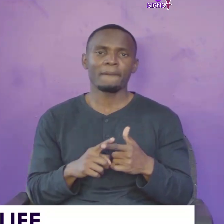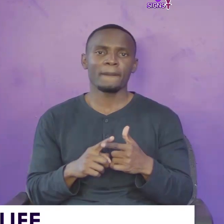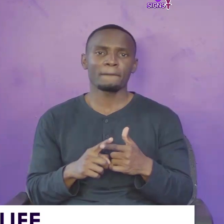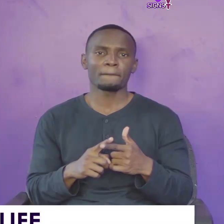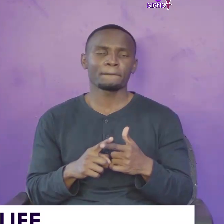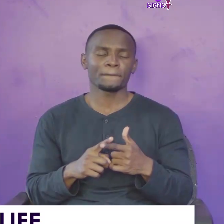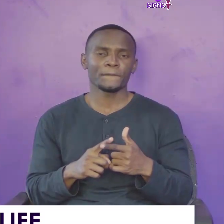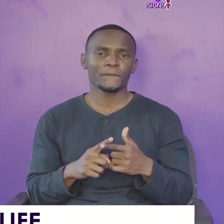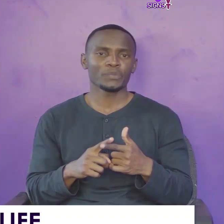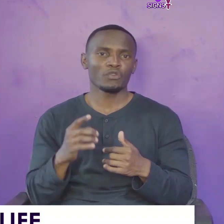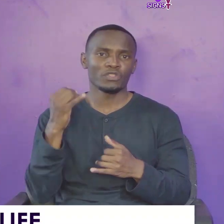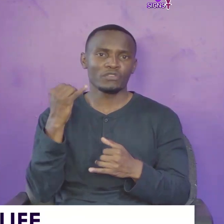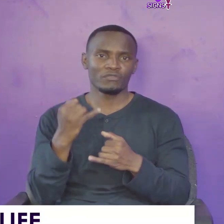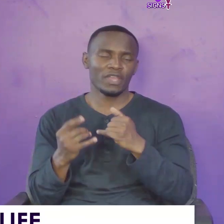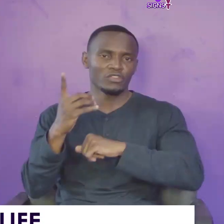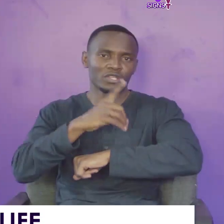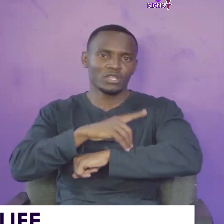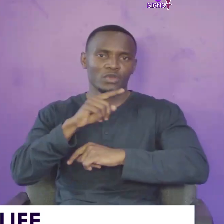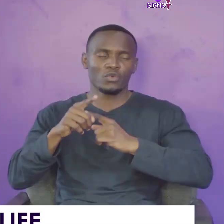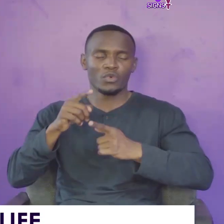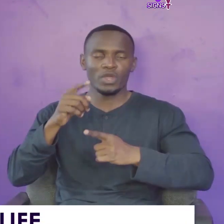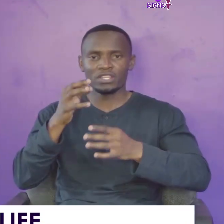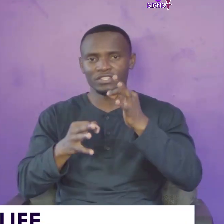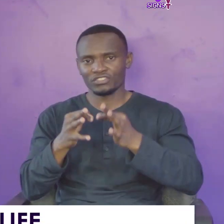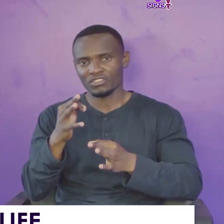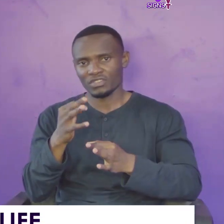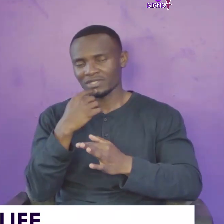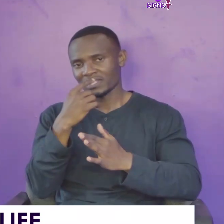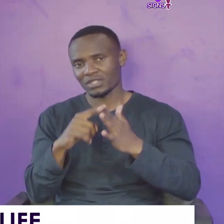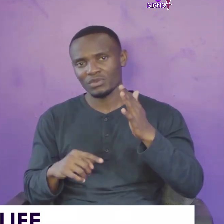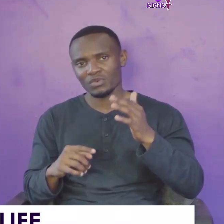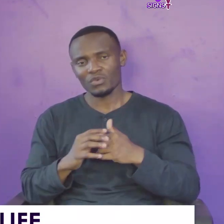day of judgment, when the judge dropped the man and said,